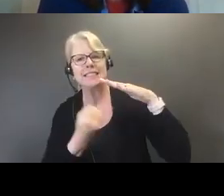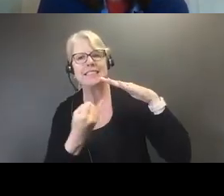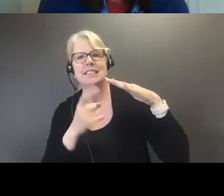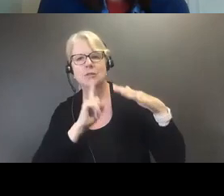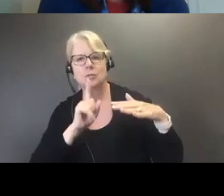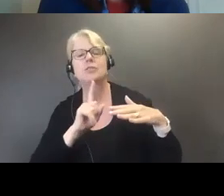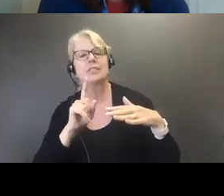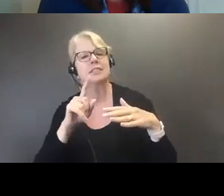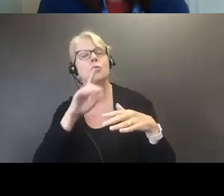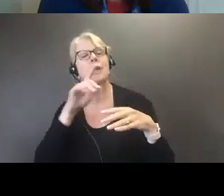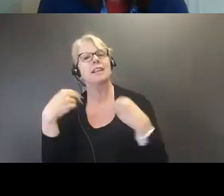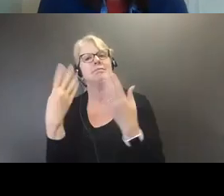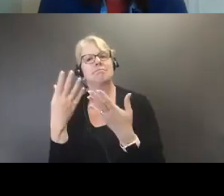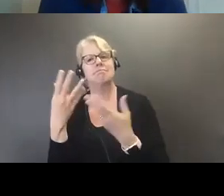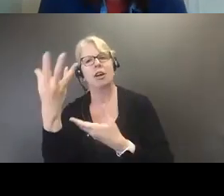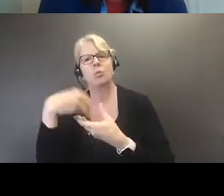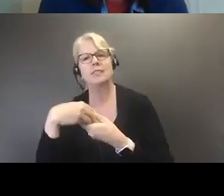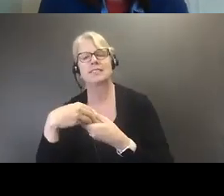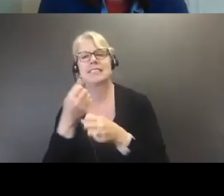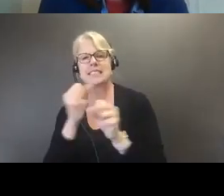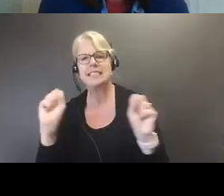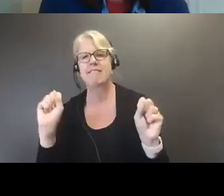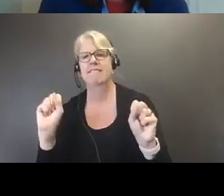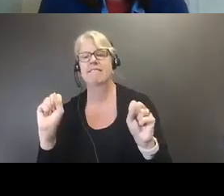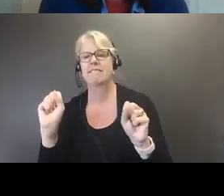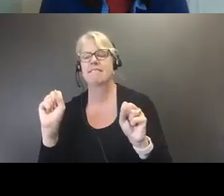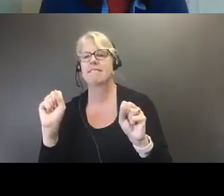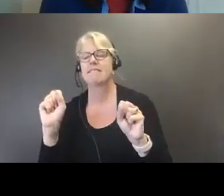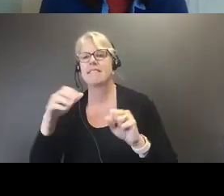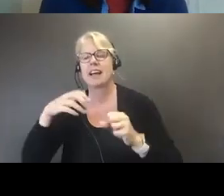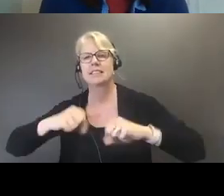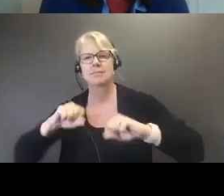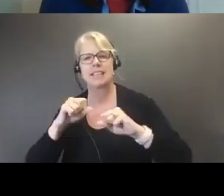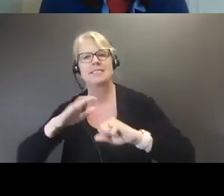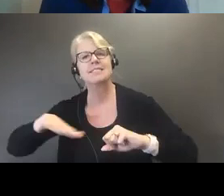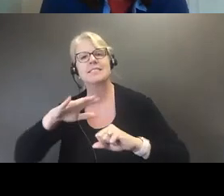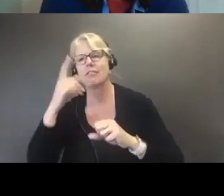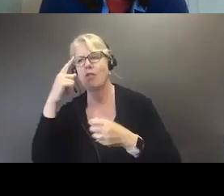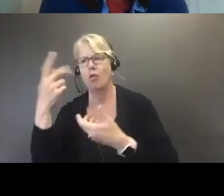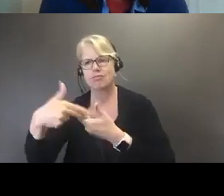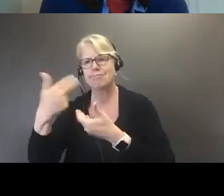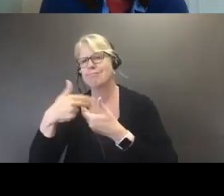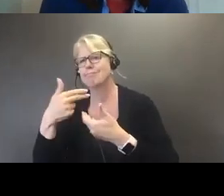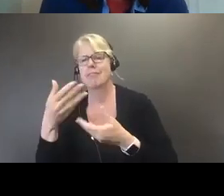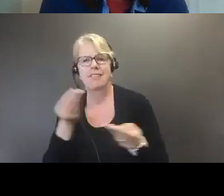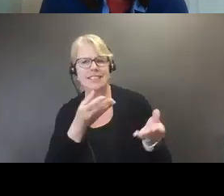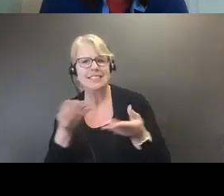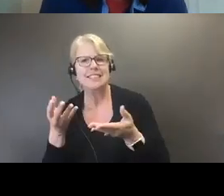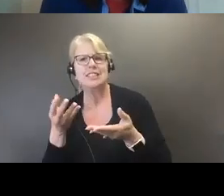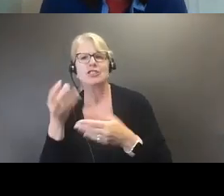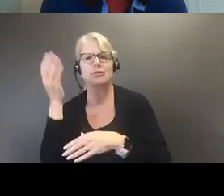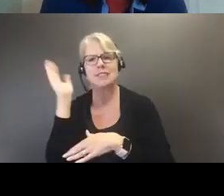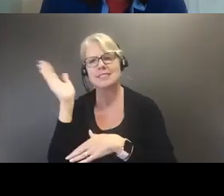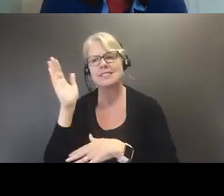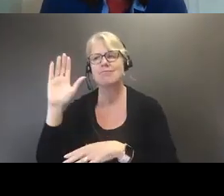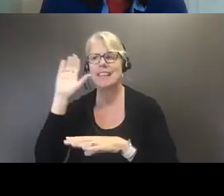offer an inclusive and safe, inviting space for the participants as well as the facilitators and presenters to